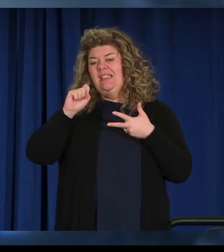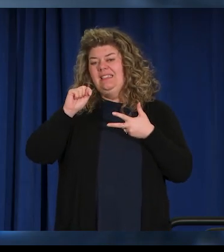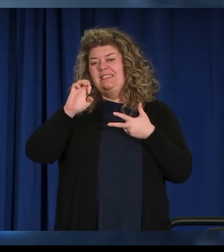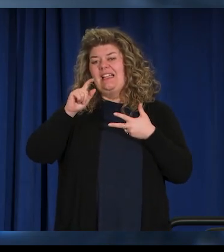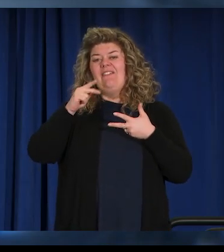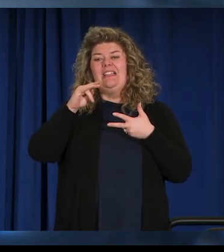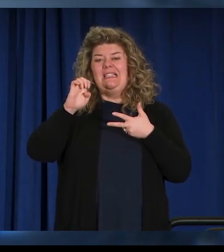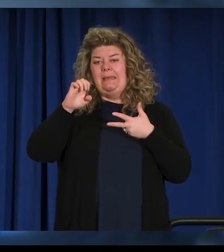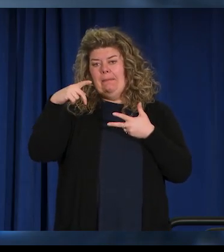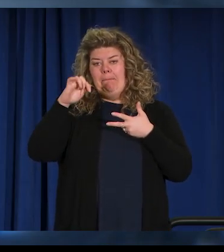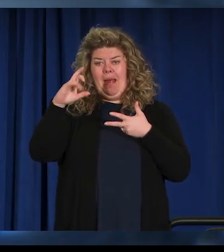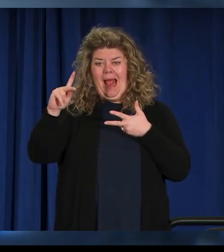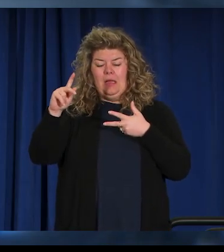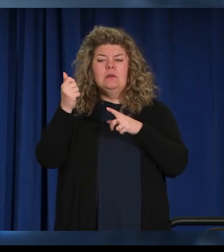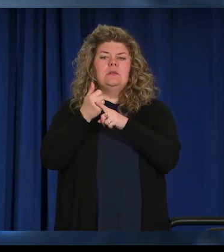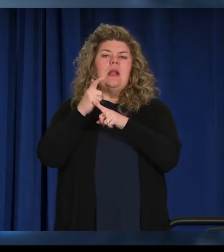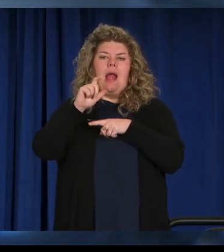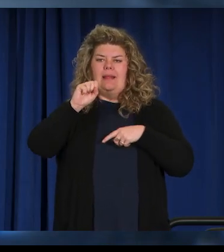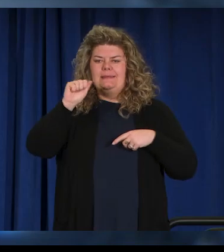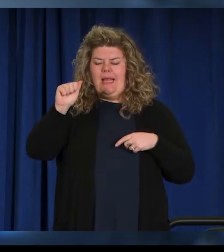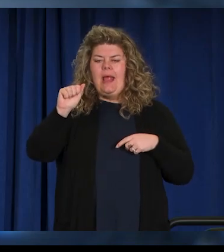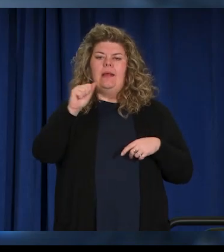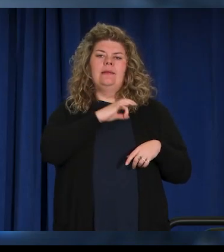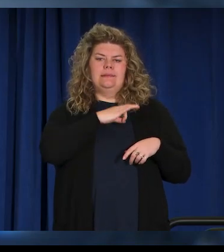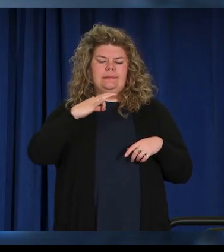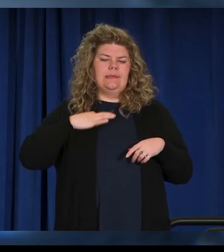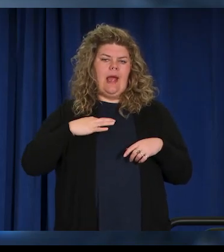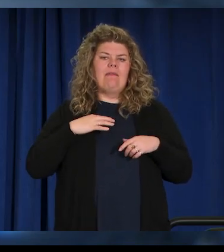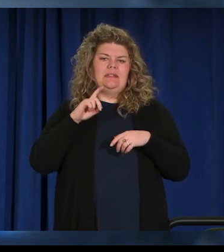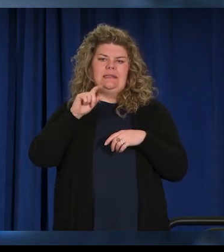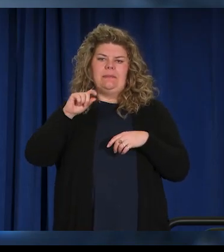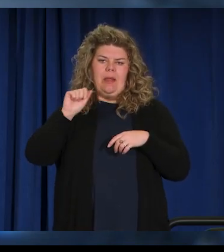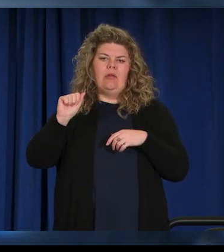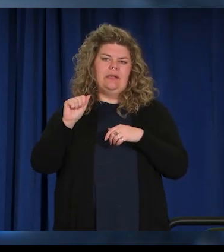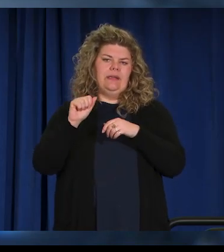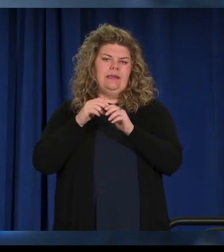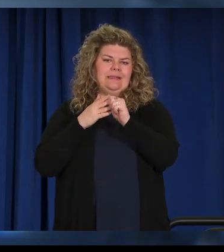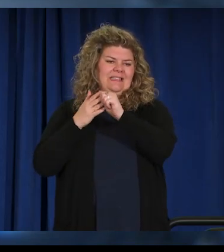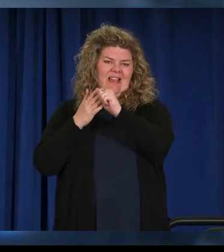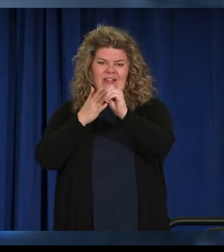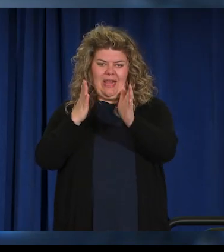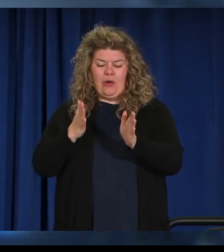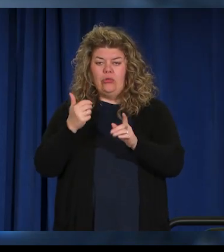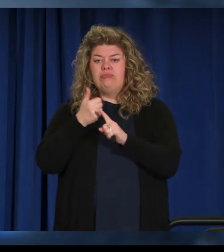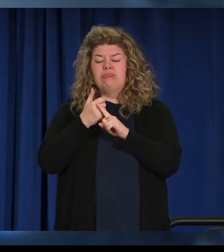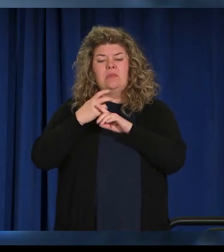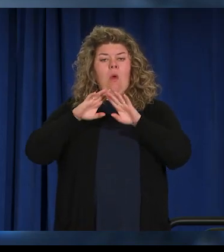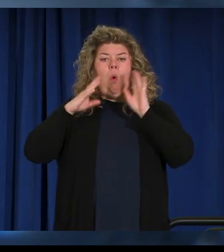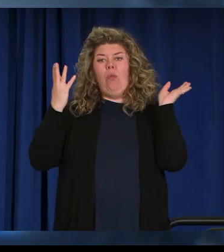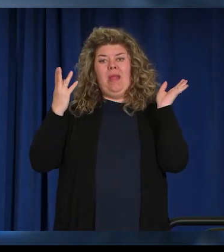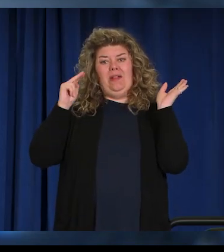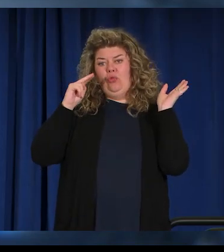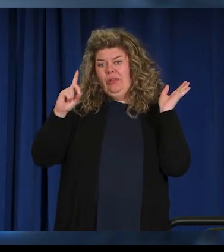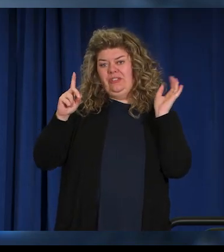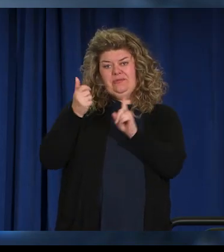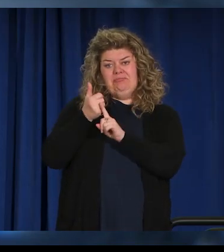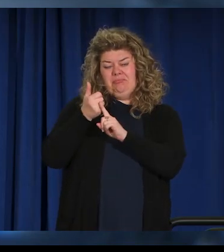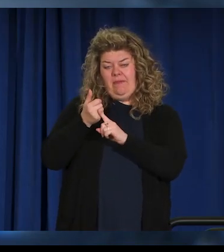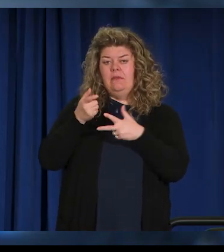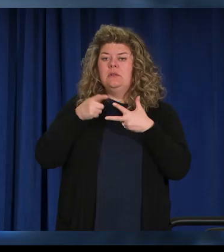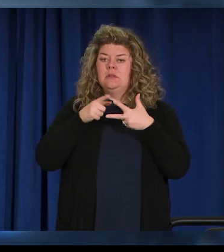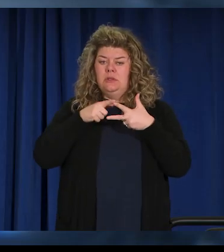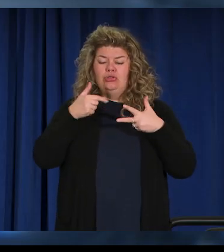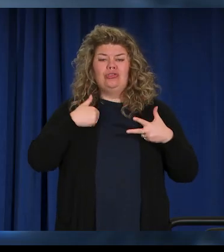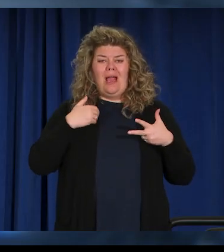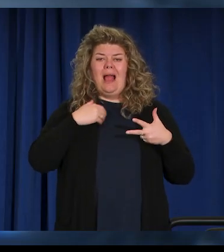LS&A Faculty and Staff Disability Navigator. Stephanie is an openly neurodivergent individual who holds a